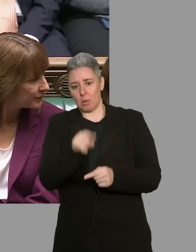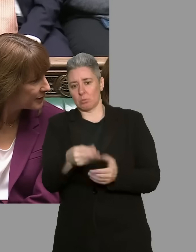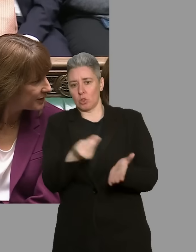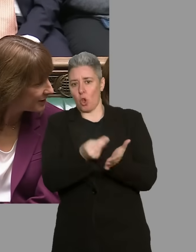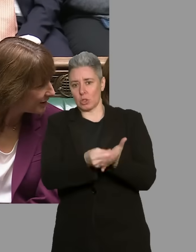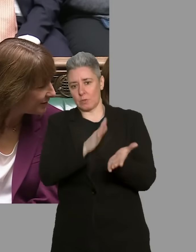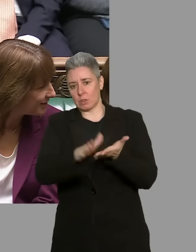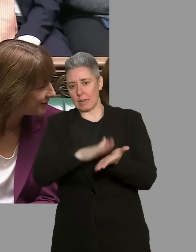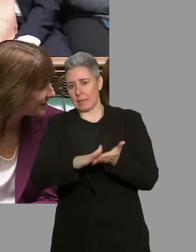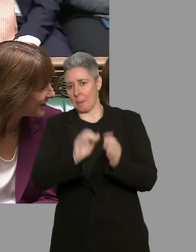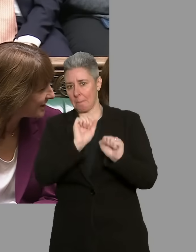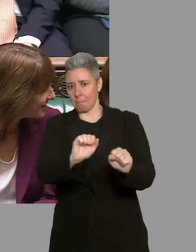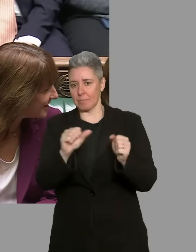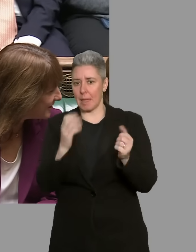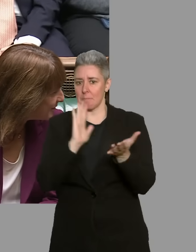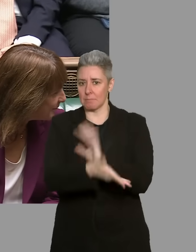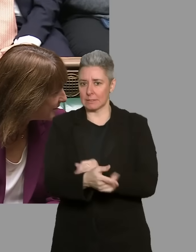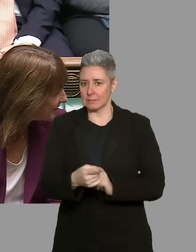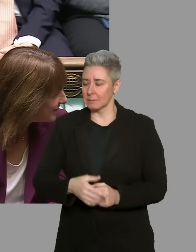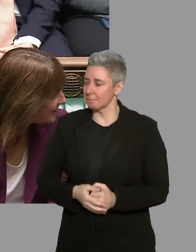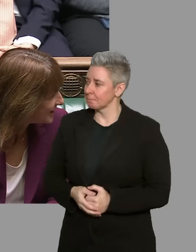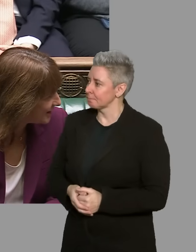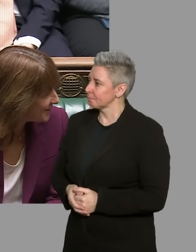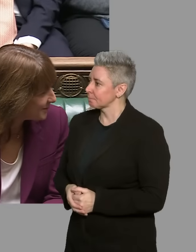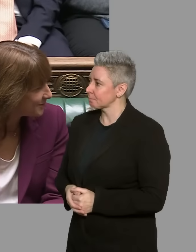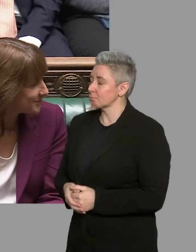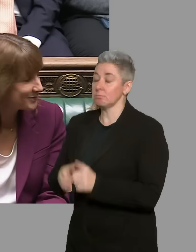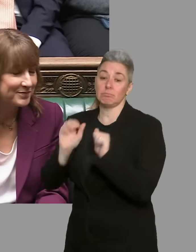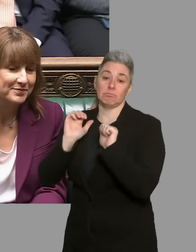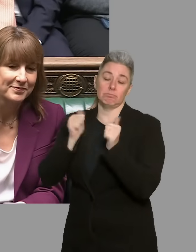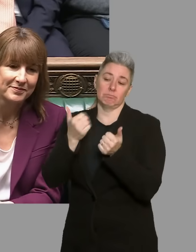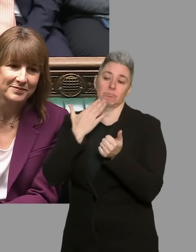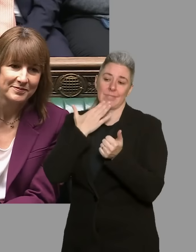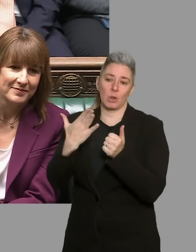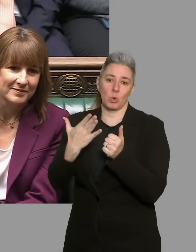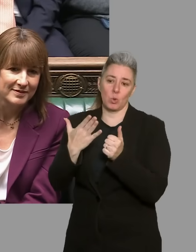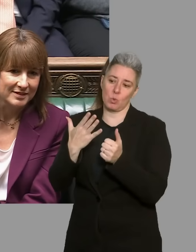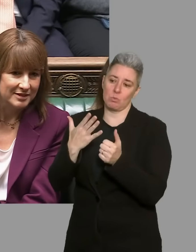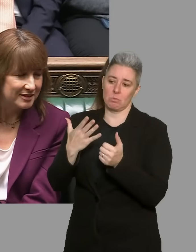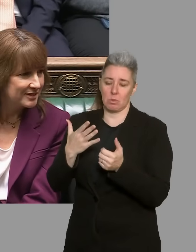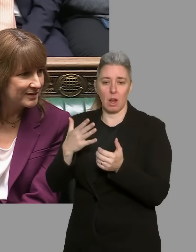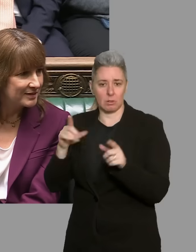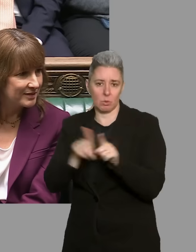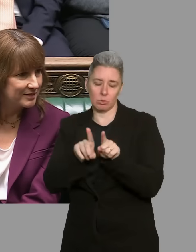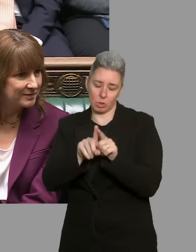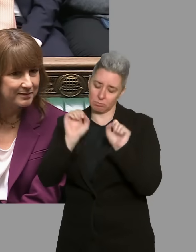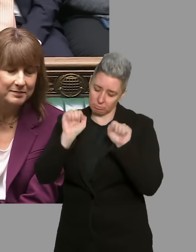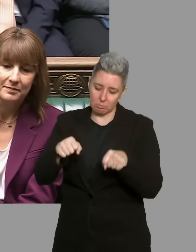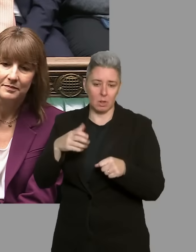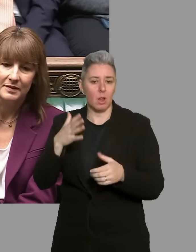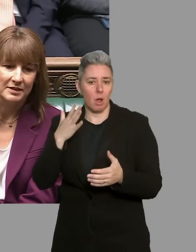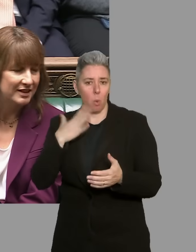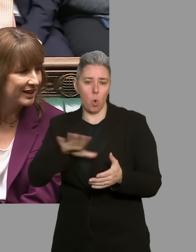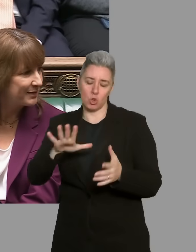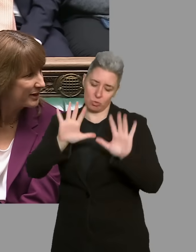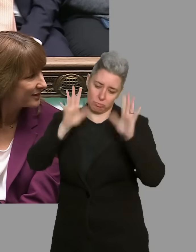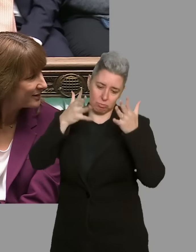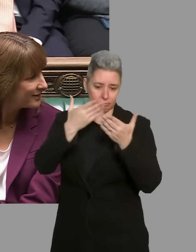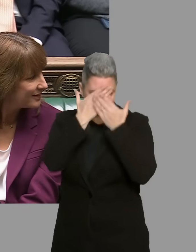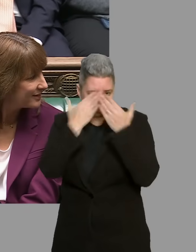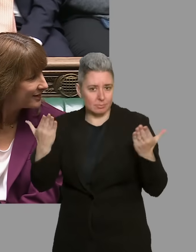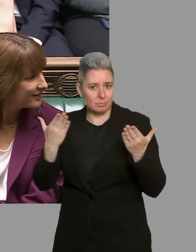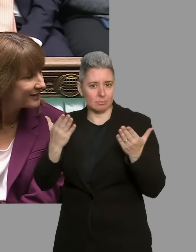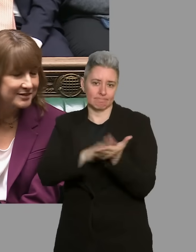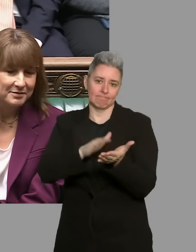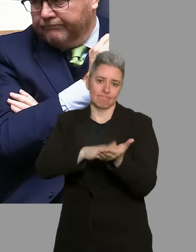to the agencies and the local volunteers who supported the clean-up efforts. They're the very best, and I do pay